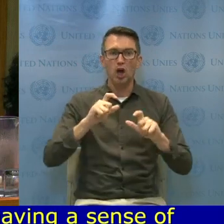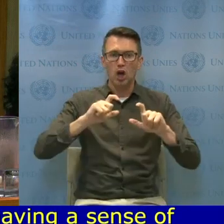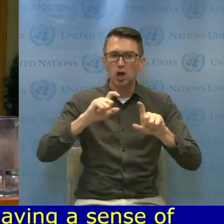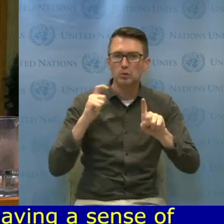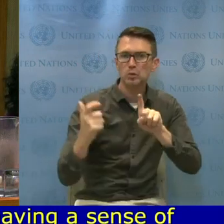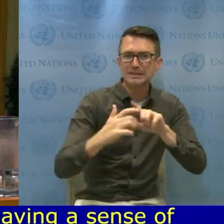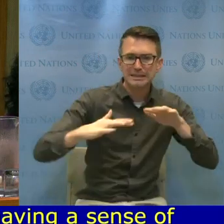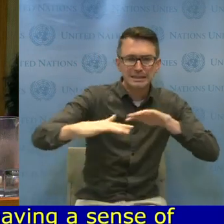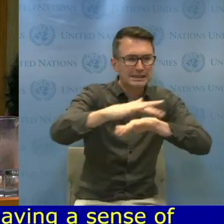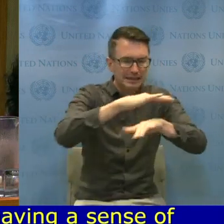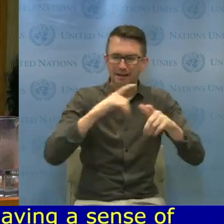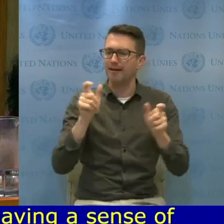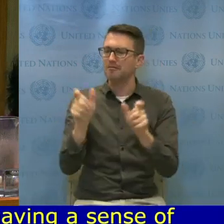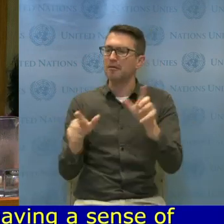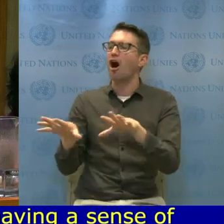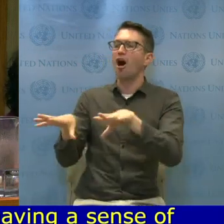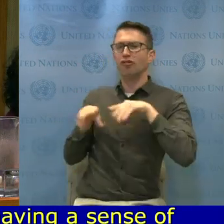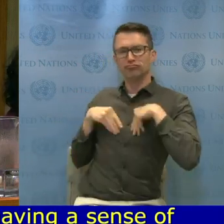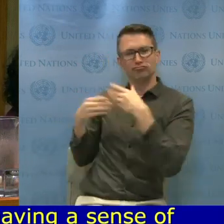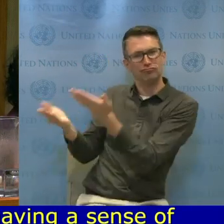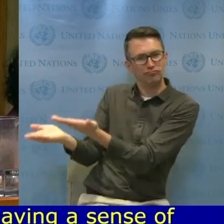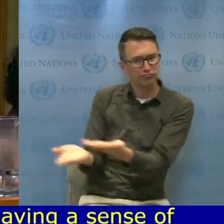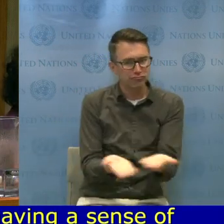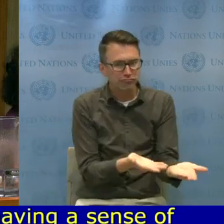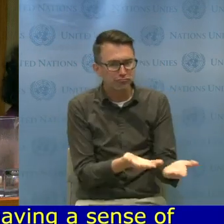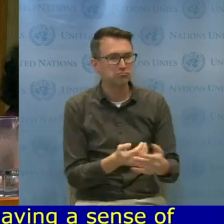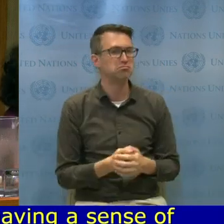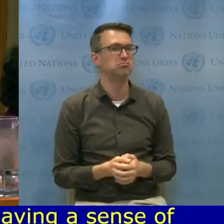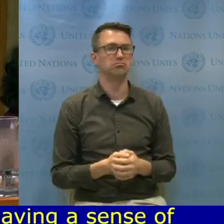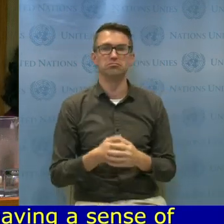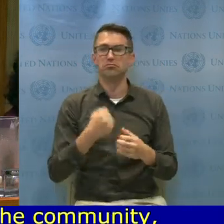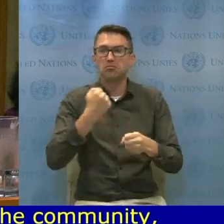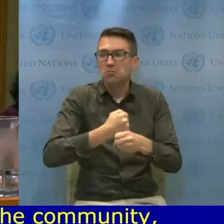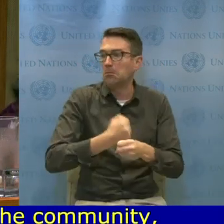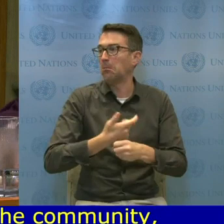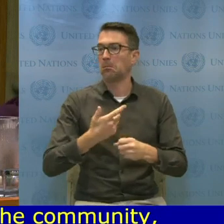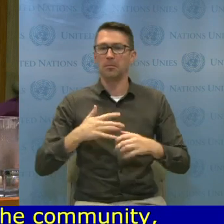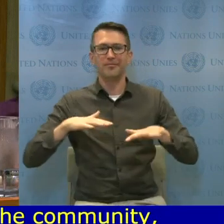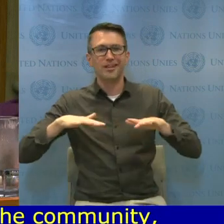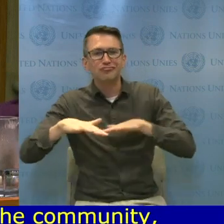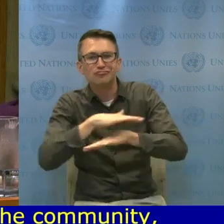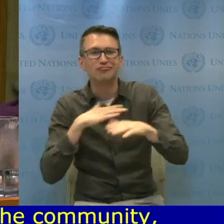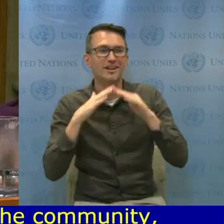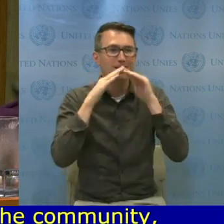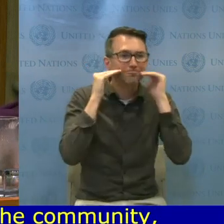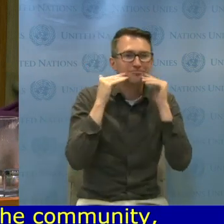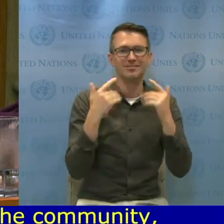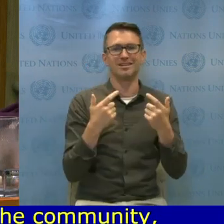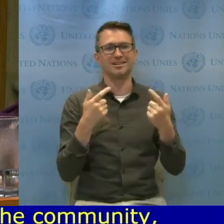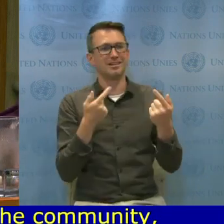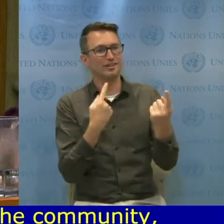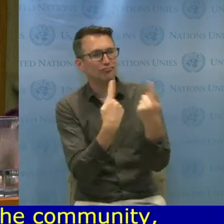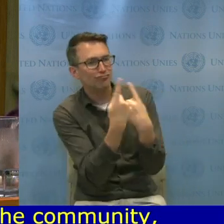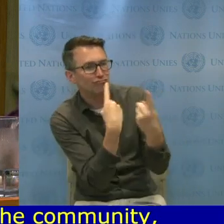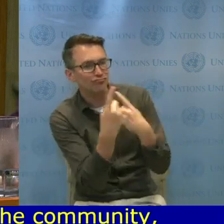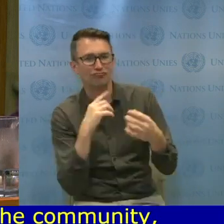taking part in the community life and activities, being involved in activities based on